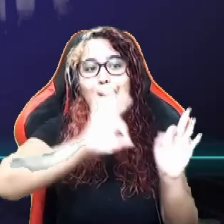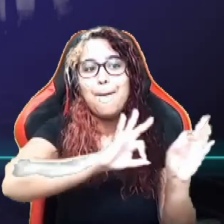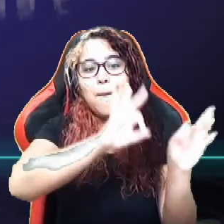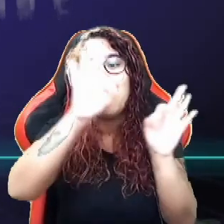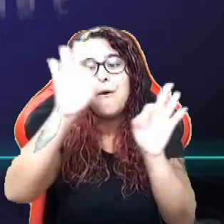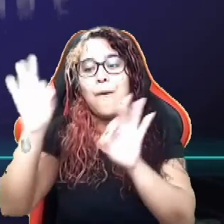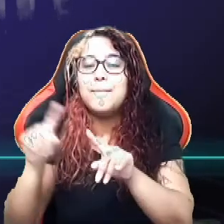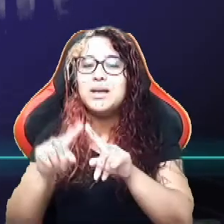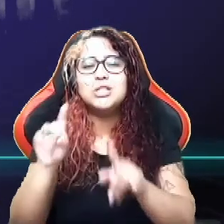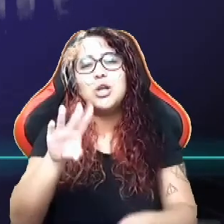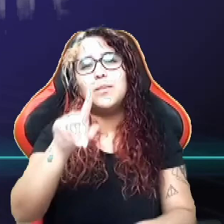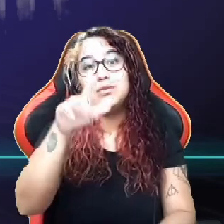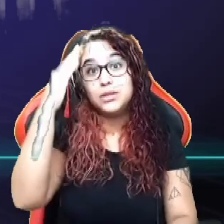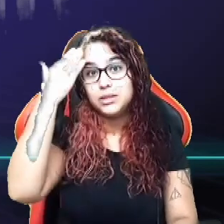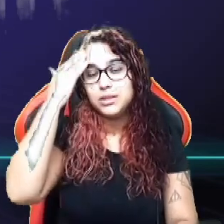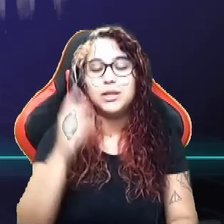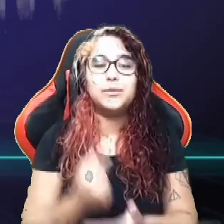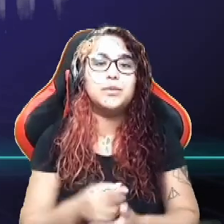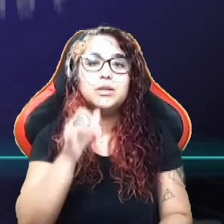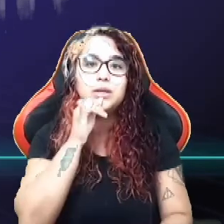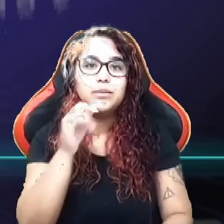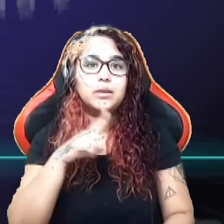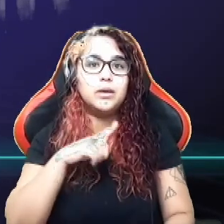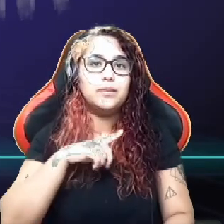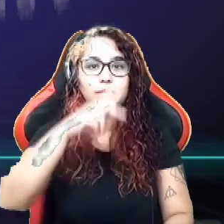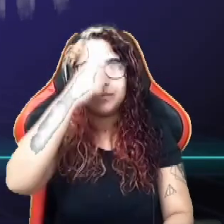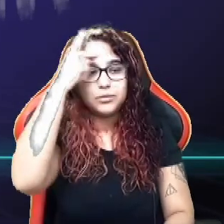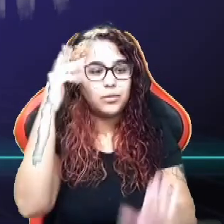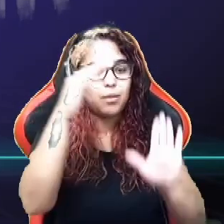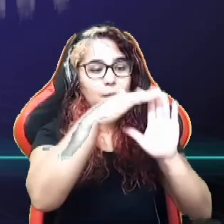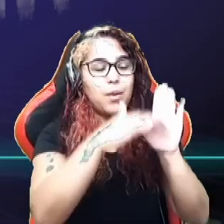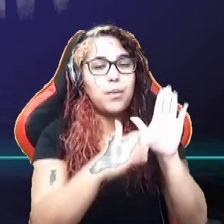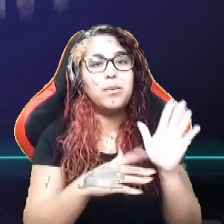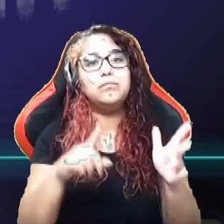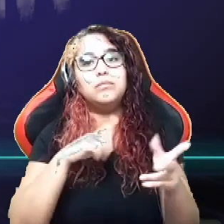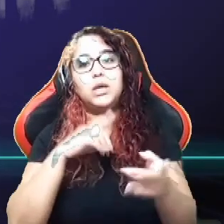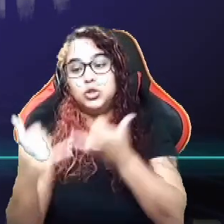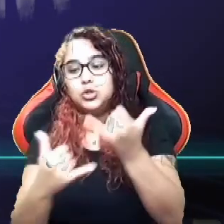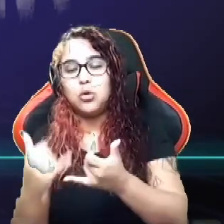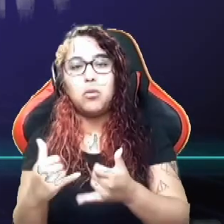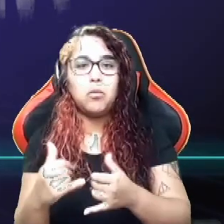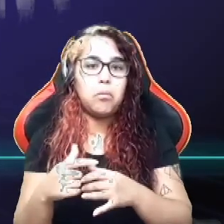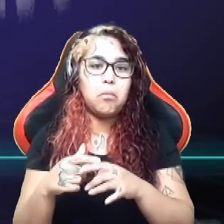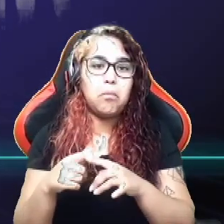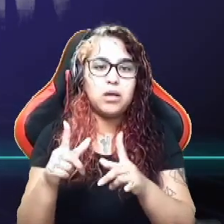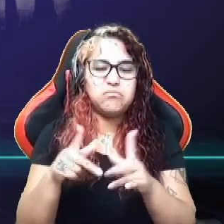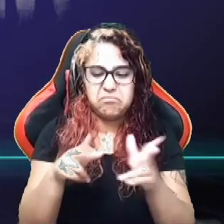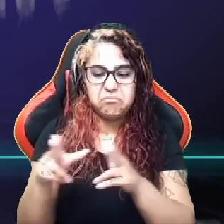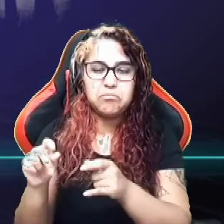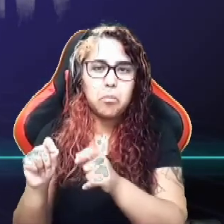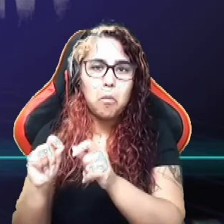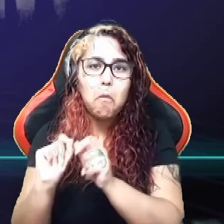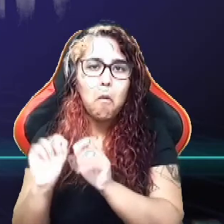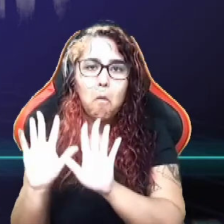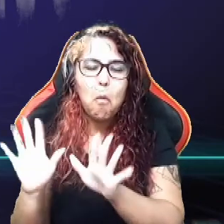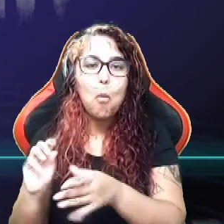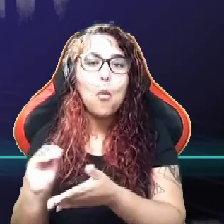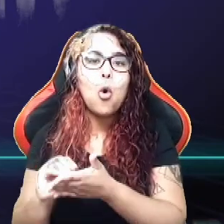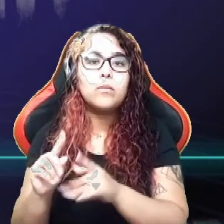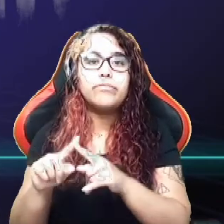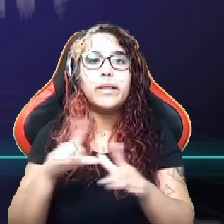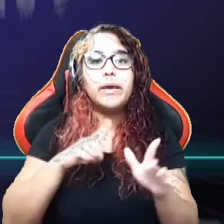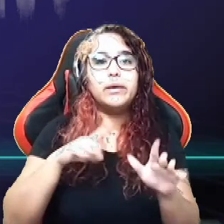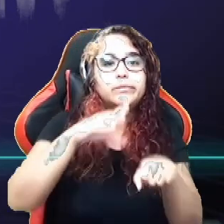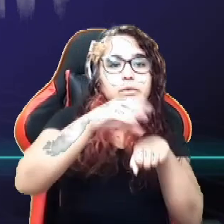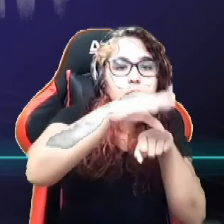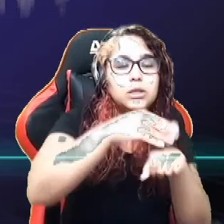here showing them, but I just wanted to make you understand. We have people who show lists, we have raw gameplay, you